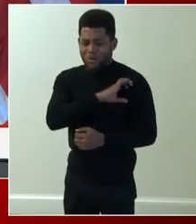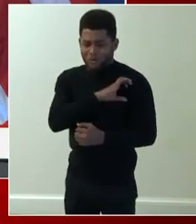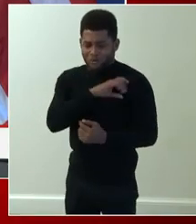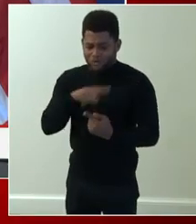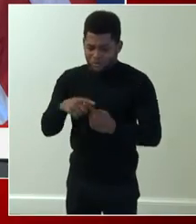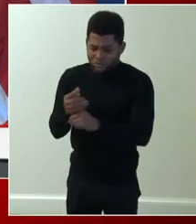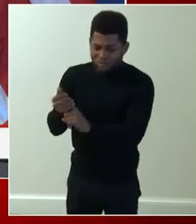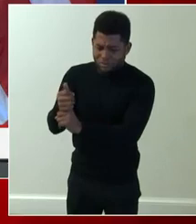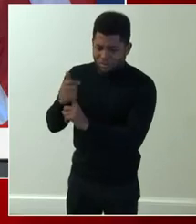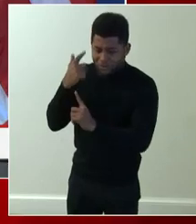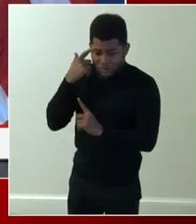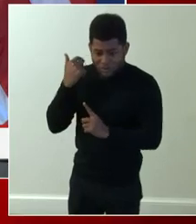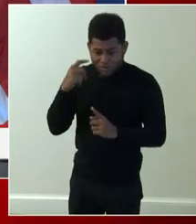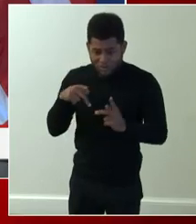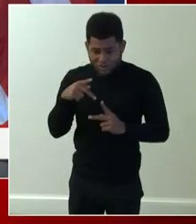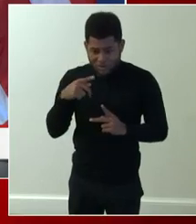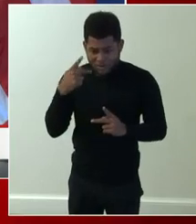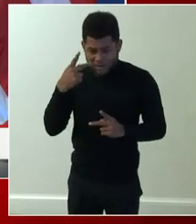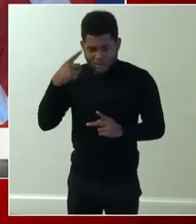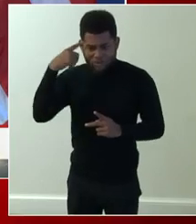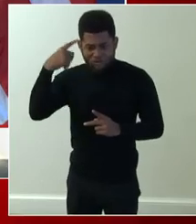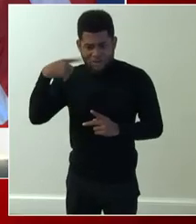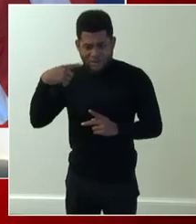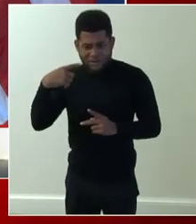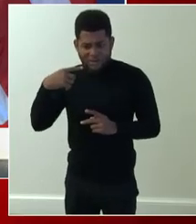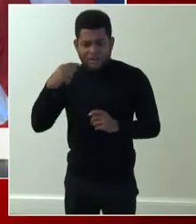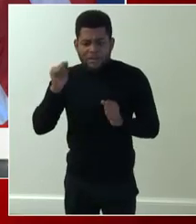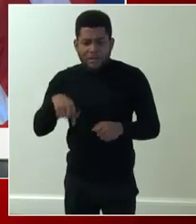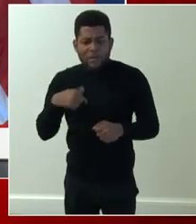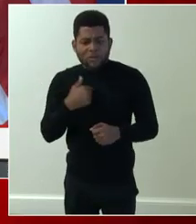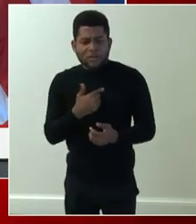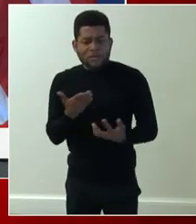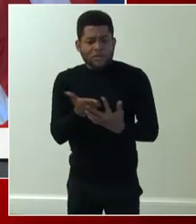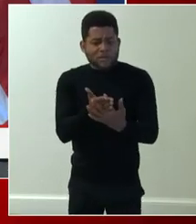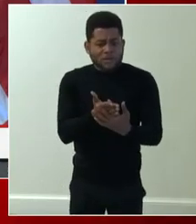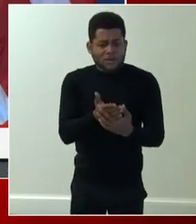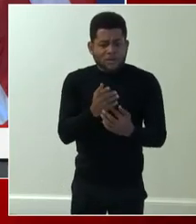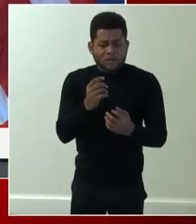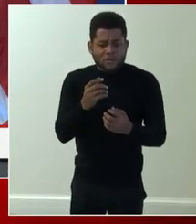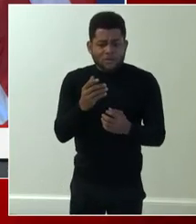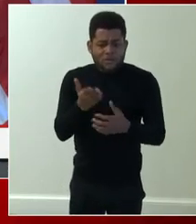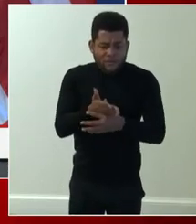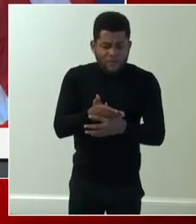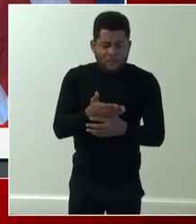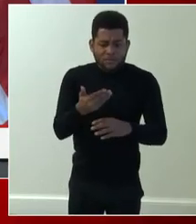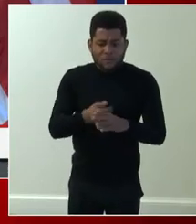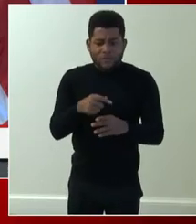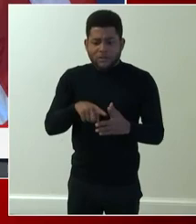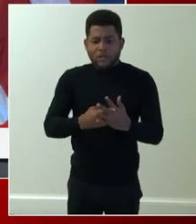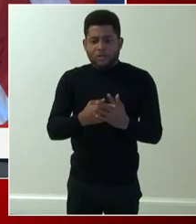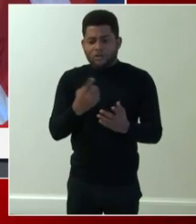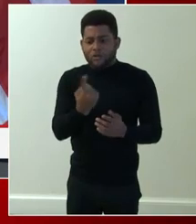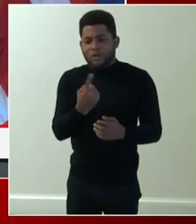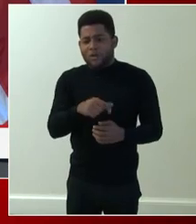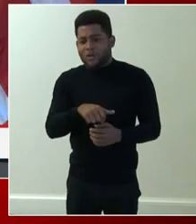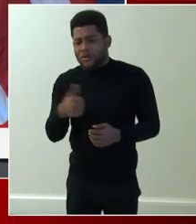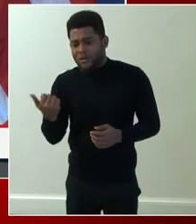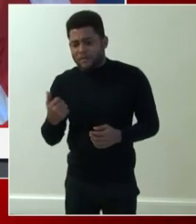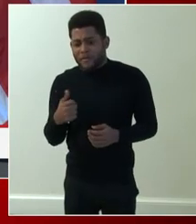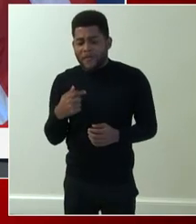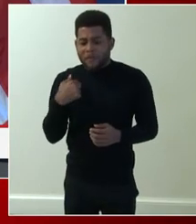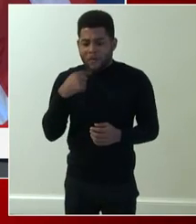can intervene and provide services to before they hurt somebody, we want people to keep their eyes and ears open and call the police.